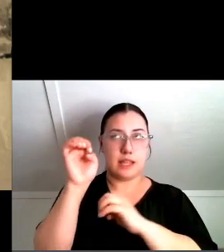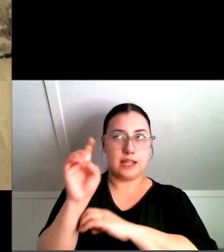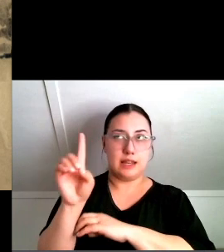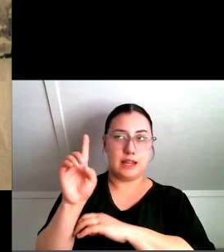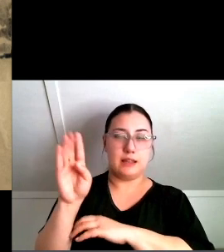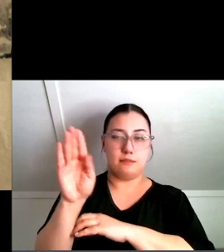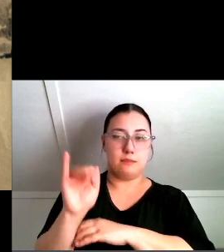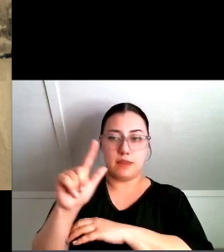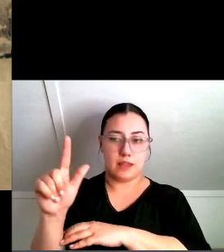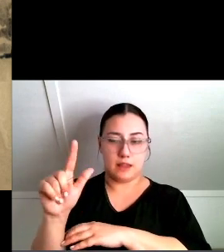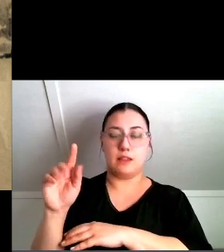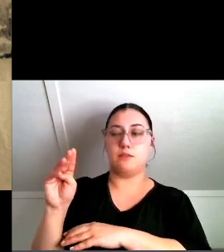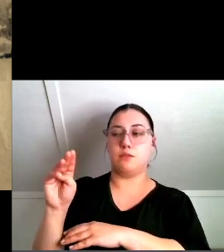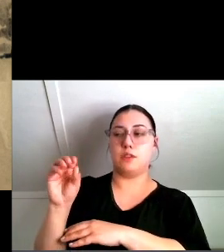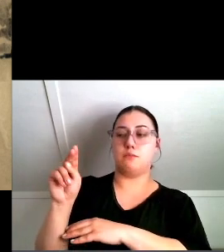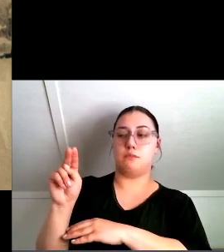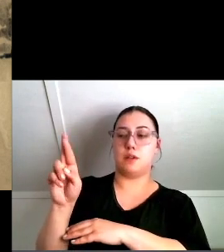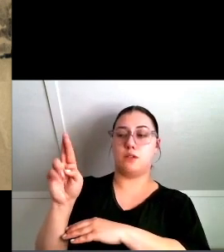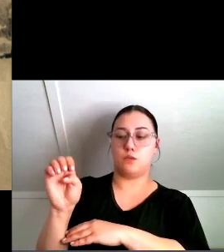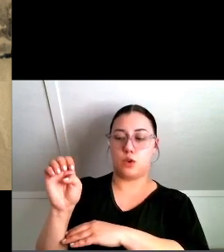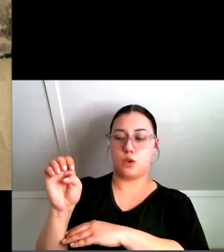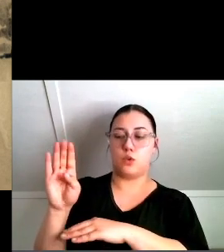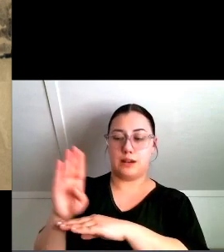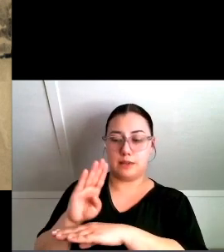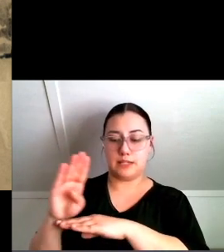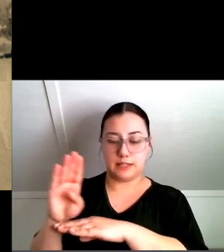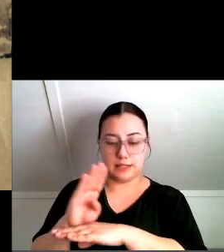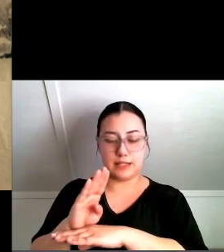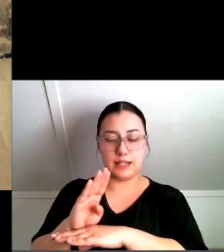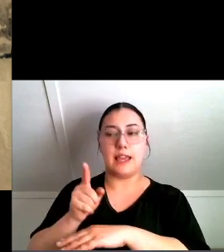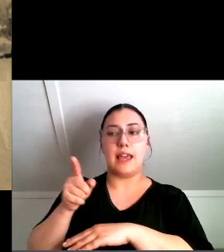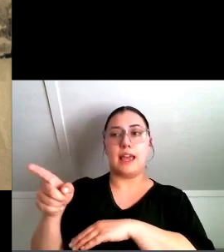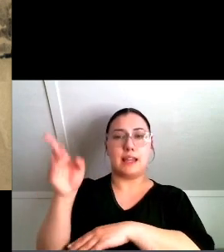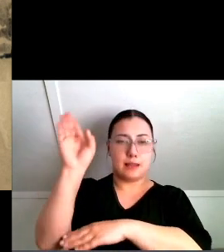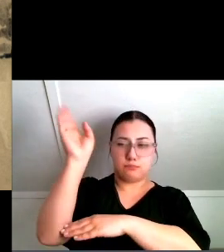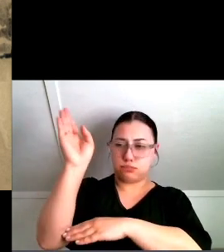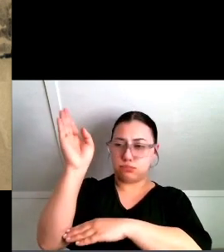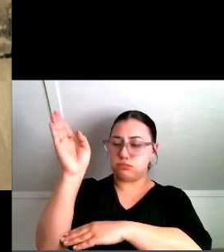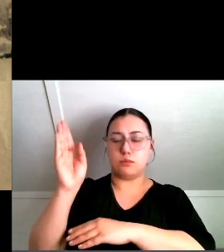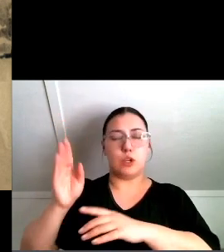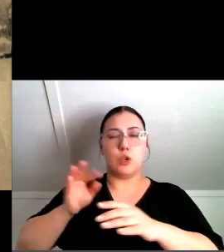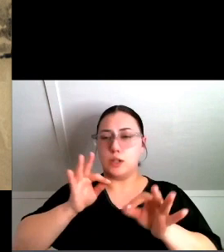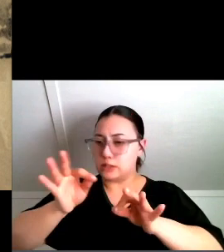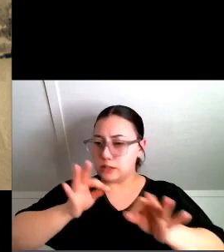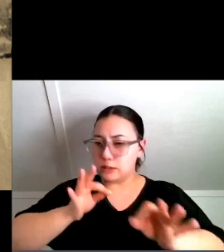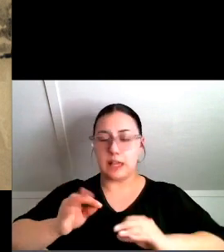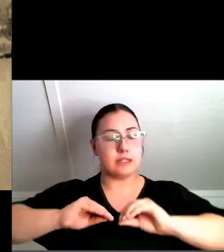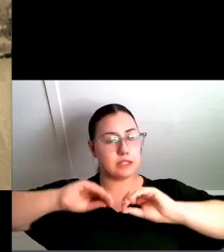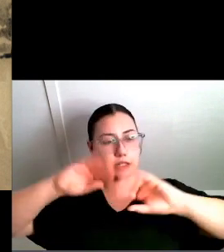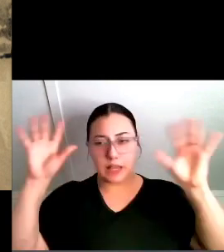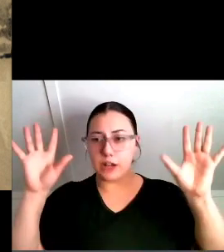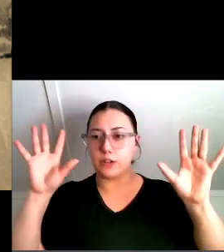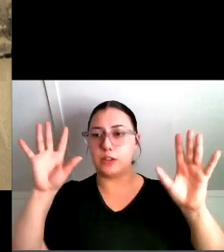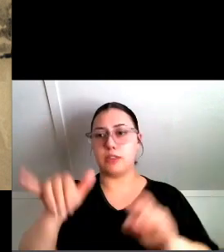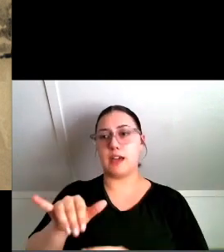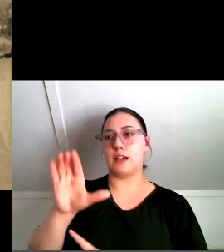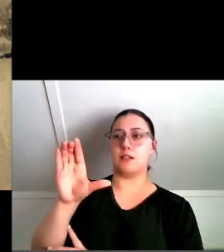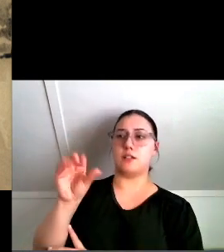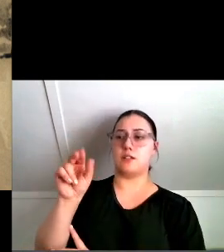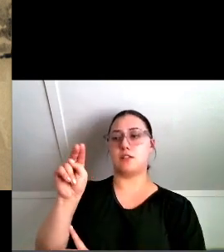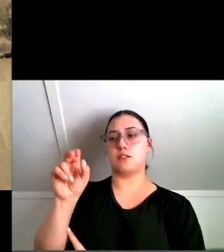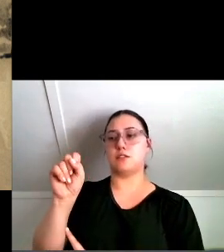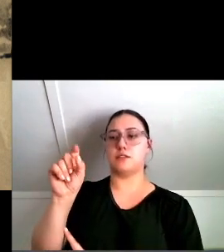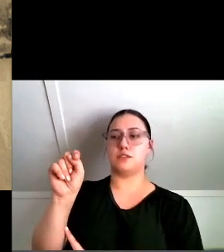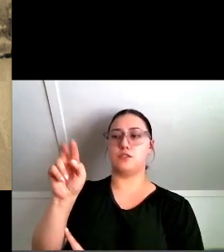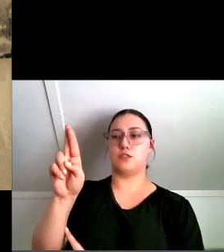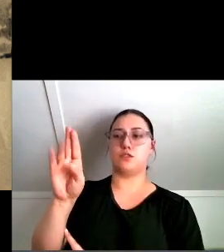the Eatonville speaker really makes clear how that constructionist view plays itself out on the ground. This is a newspaper